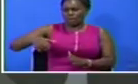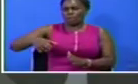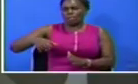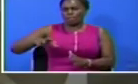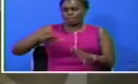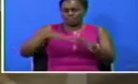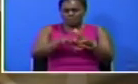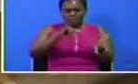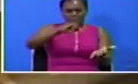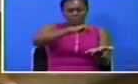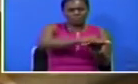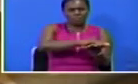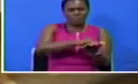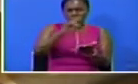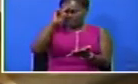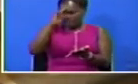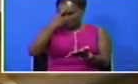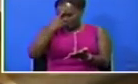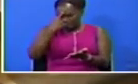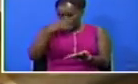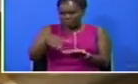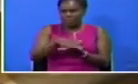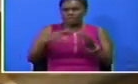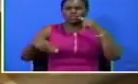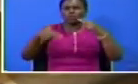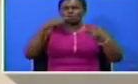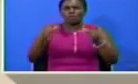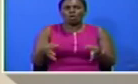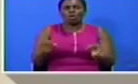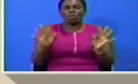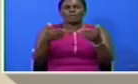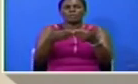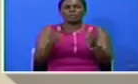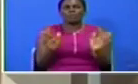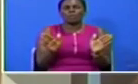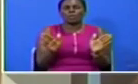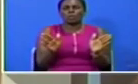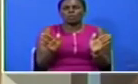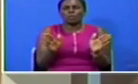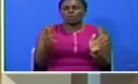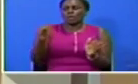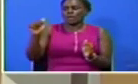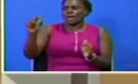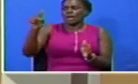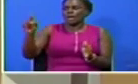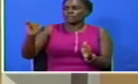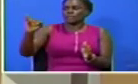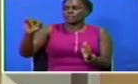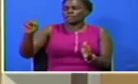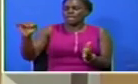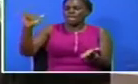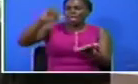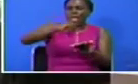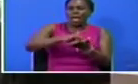JKIA, India-based Sarova Group of Hotels officially opened the doors of its Lazizi Premier Airport